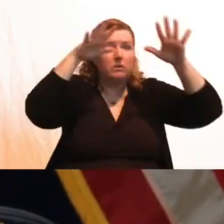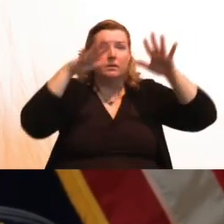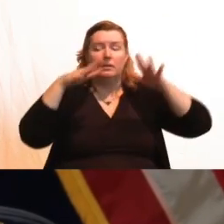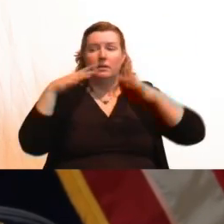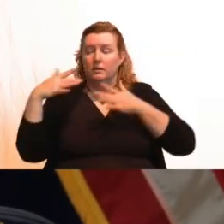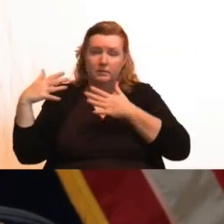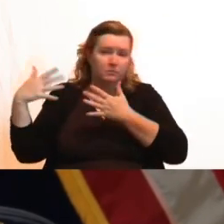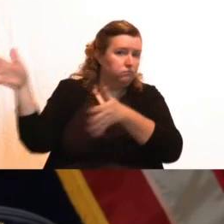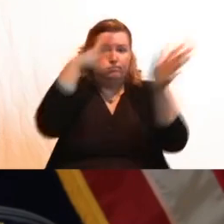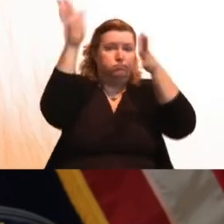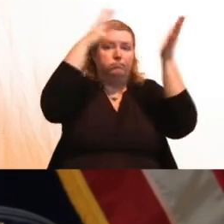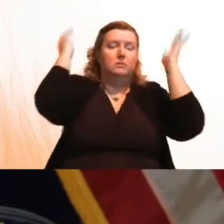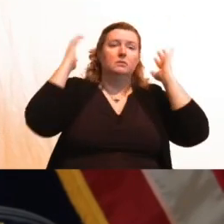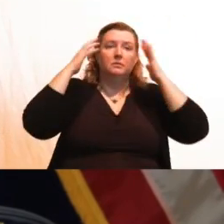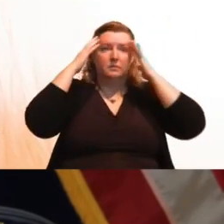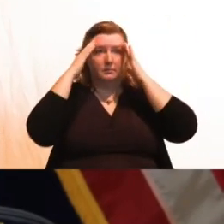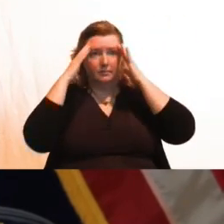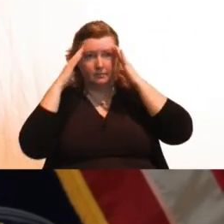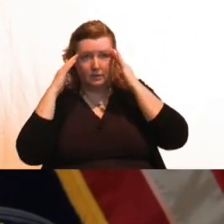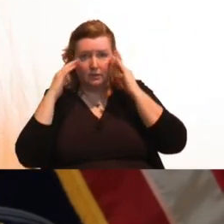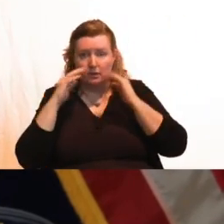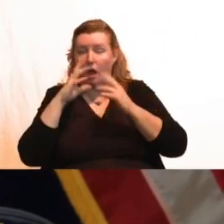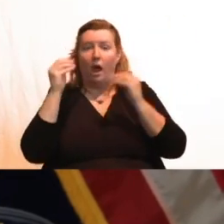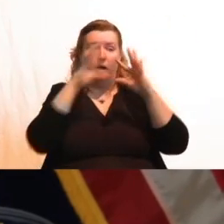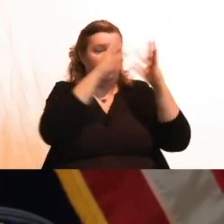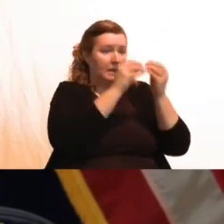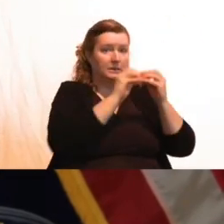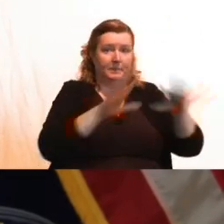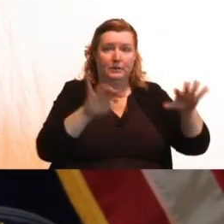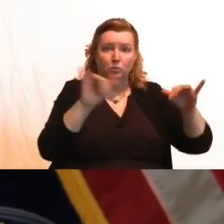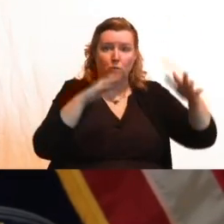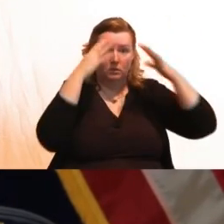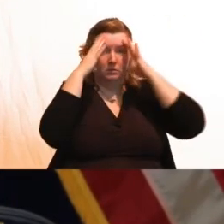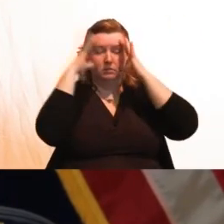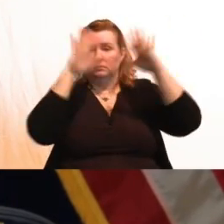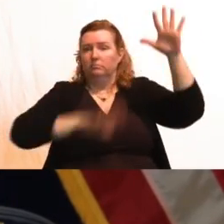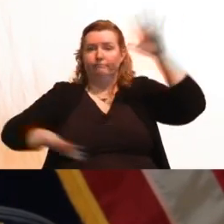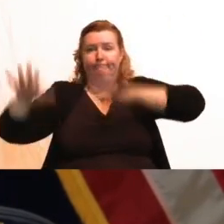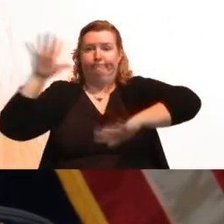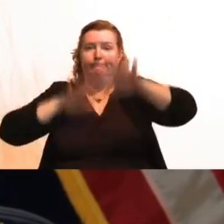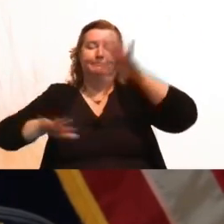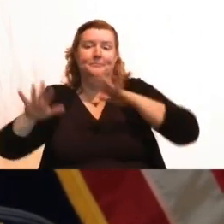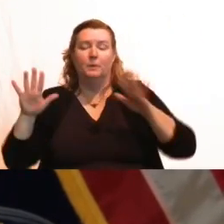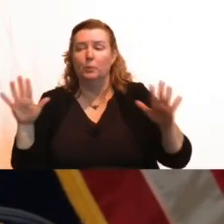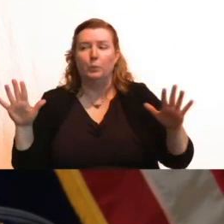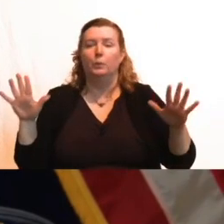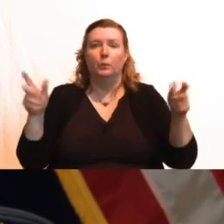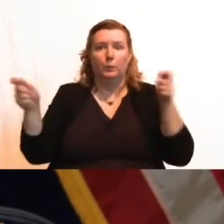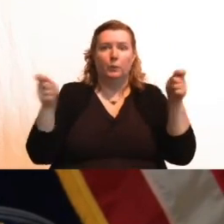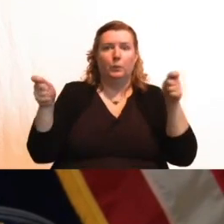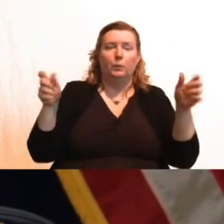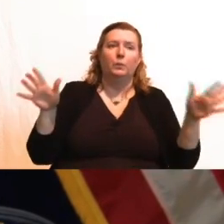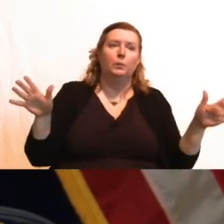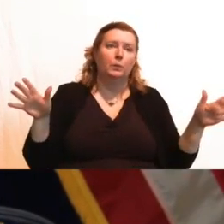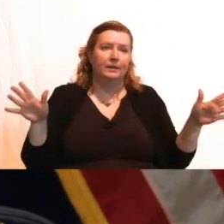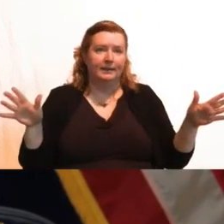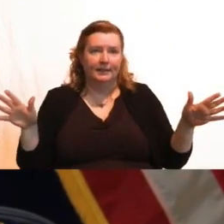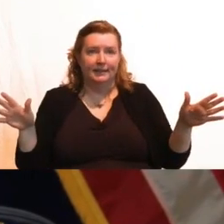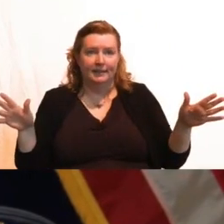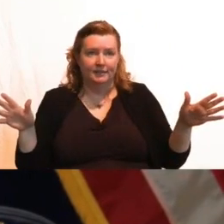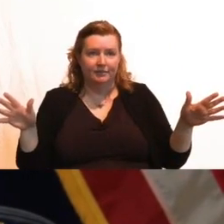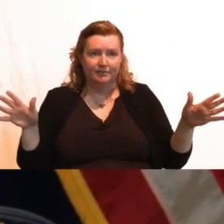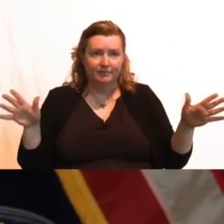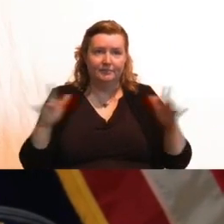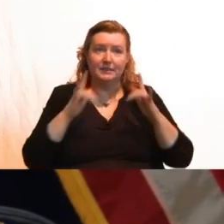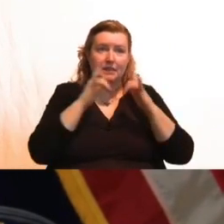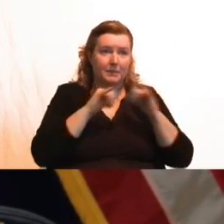would end up being more than 16,000 Afghanistan refugees at Joint Base McGuire during a pandemic, and